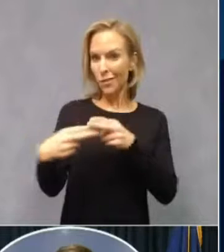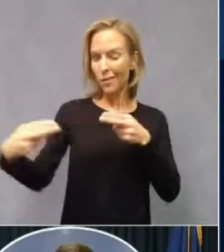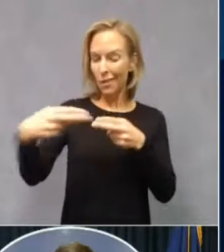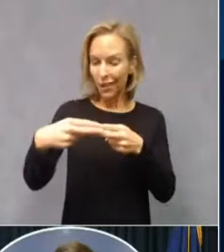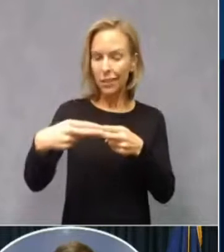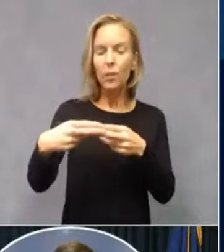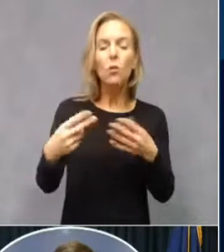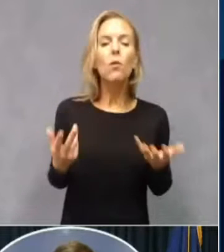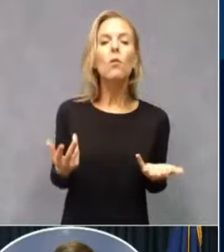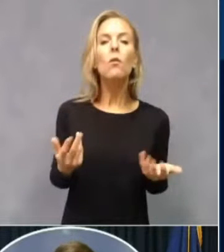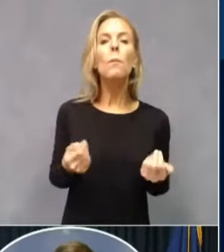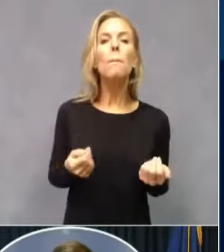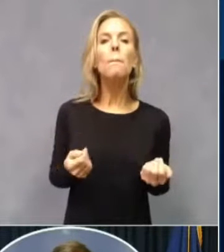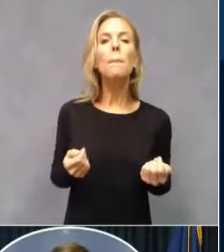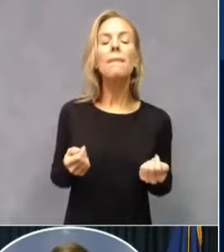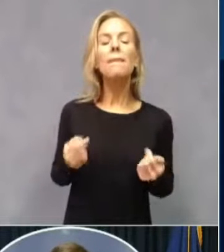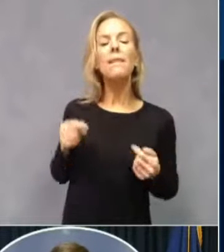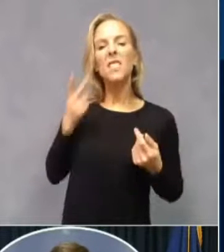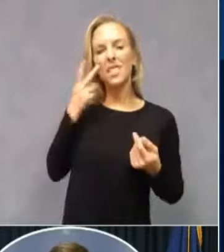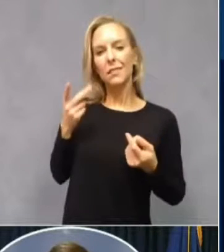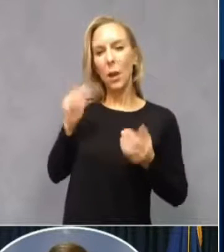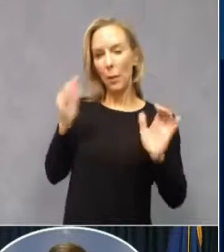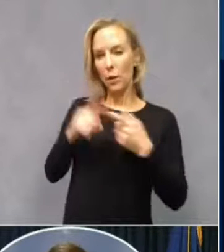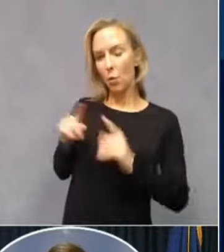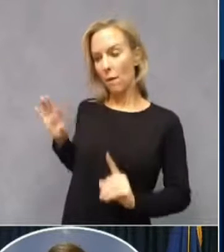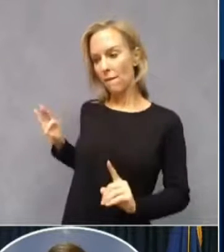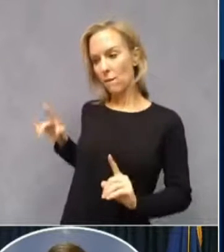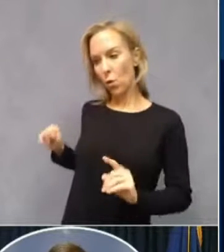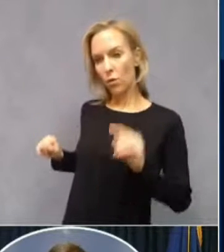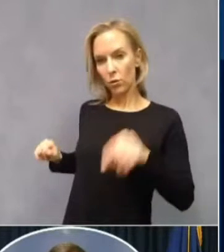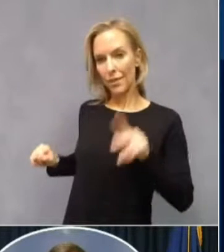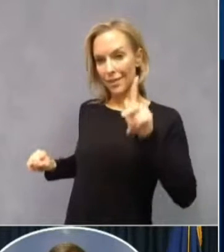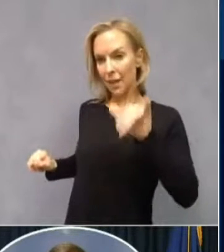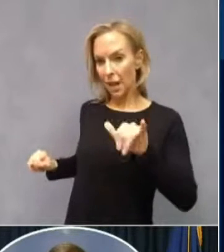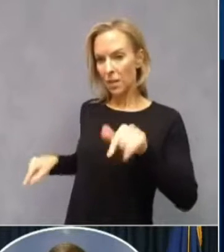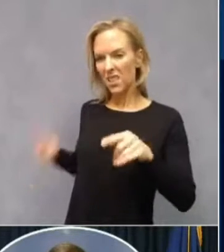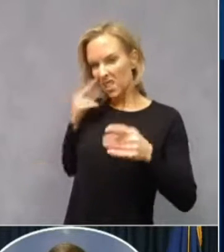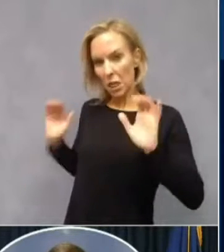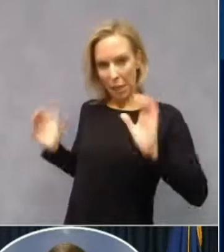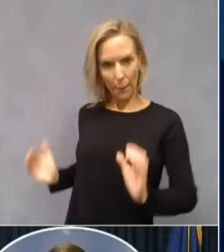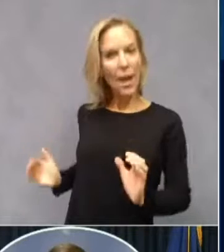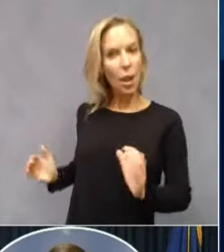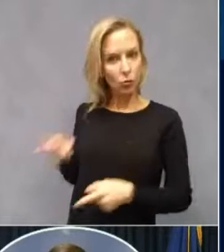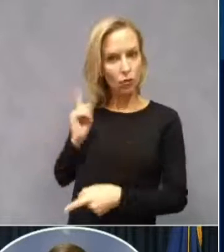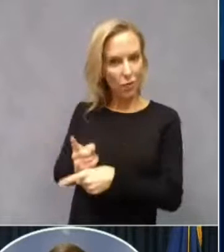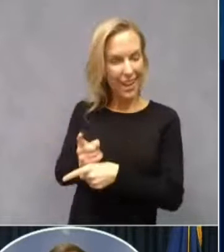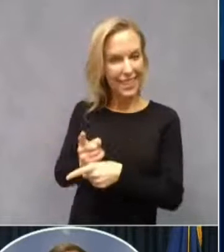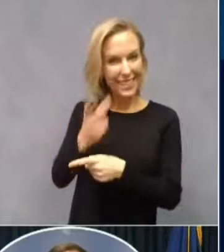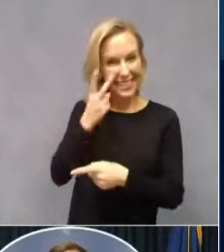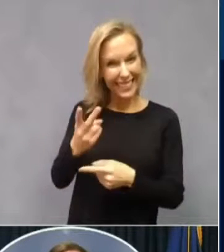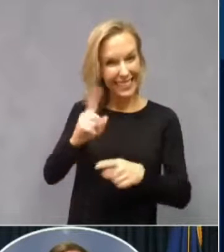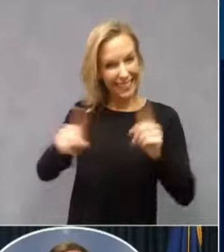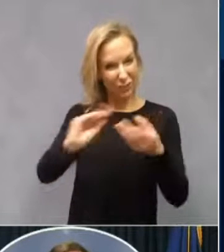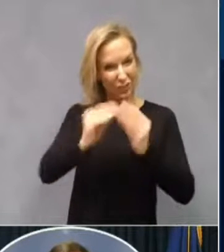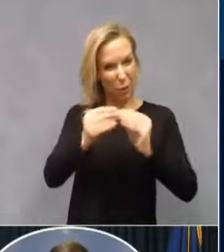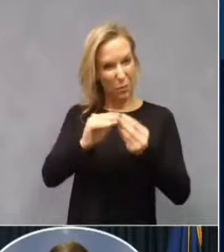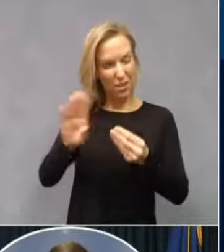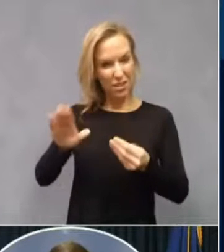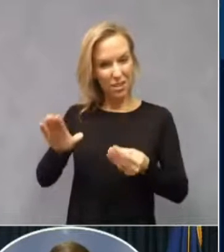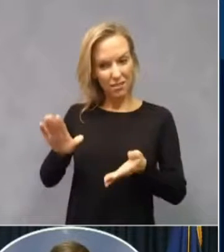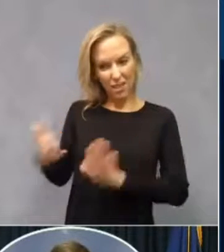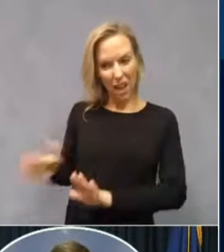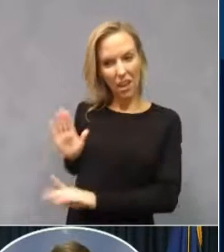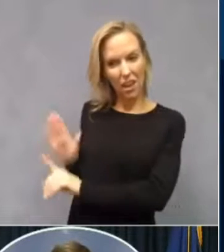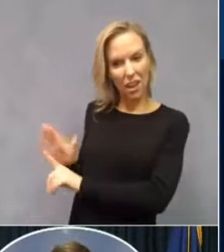the Florida versus Kentucky, because this is prominent when you look at this difference in death. But how does it